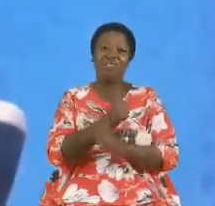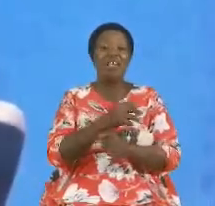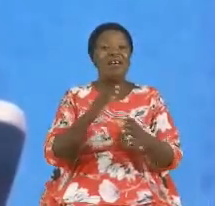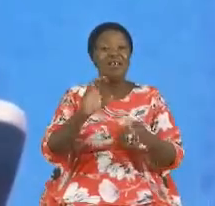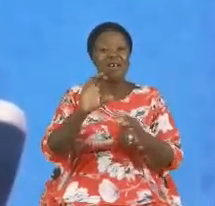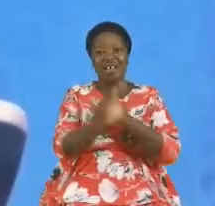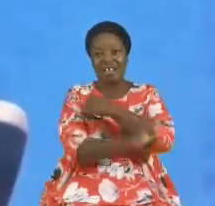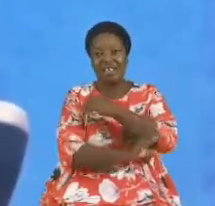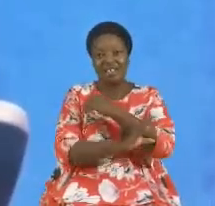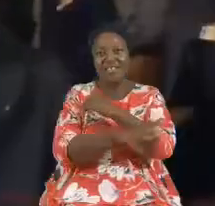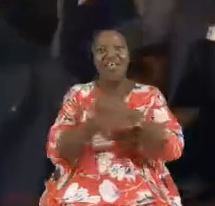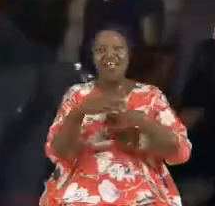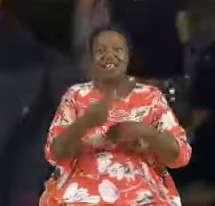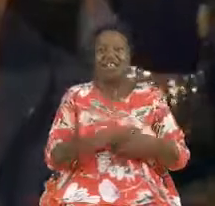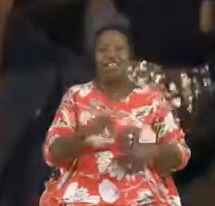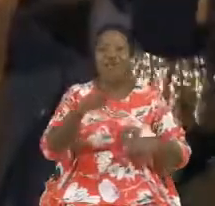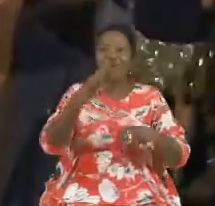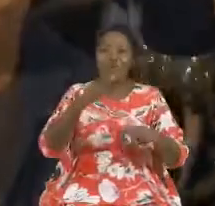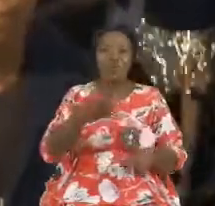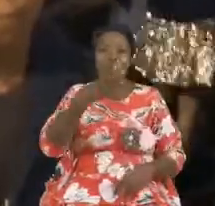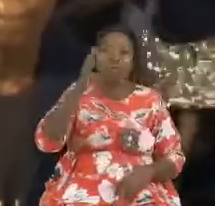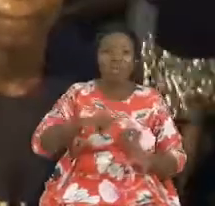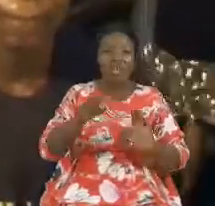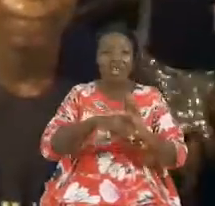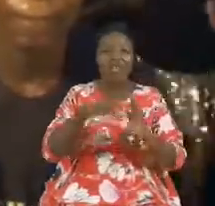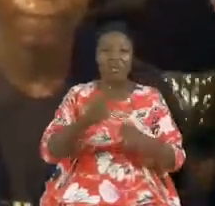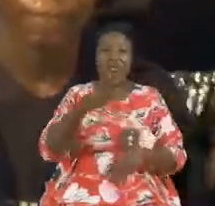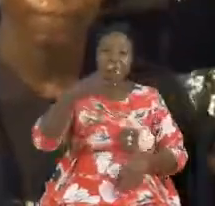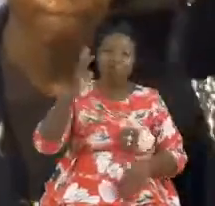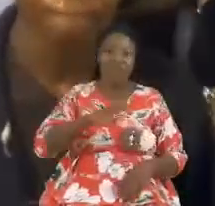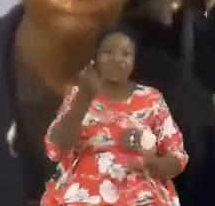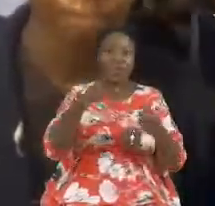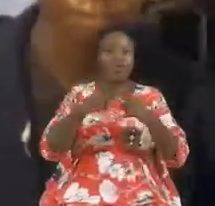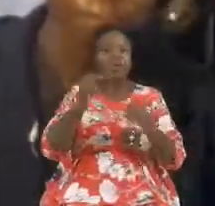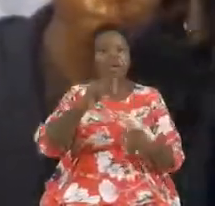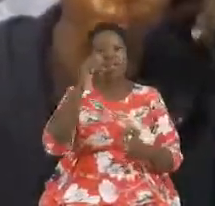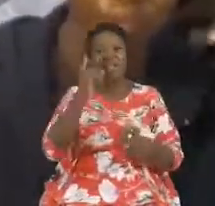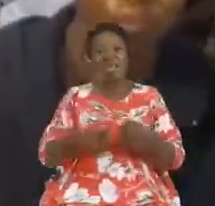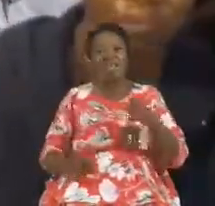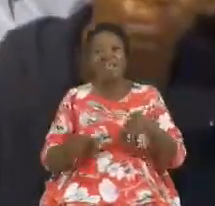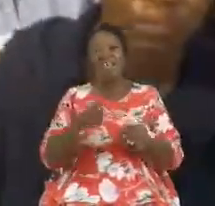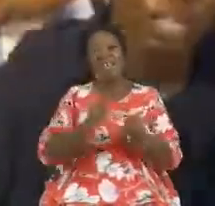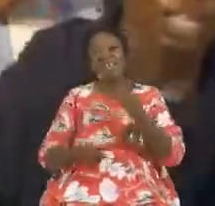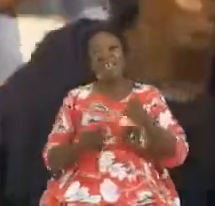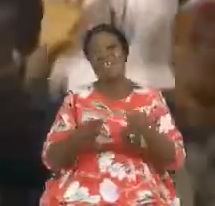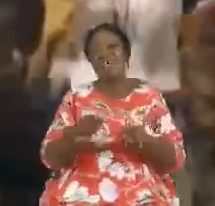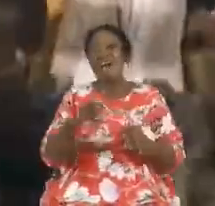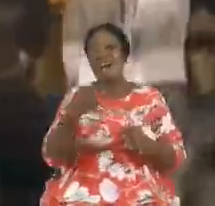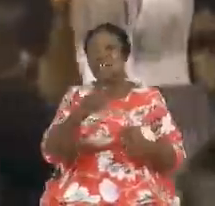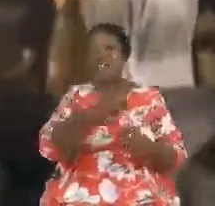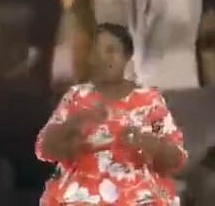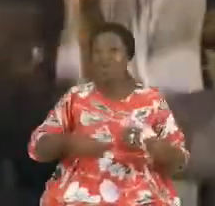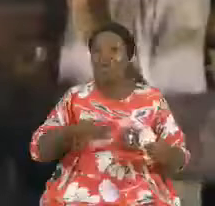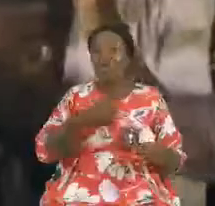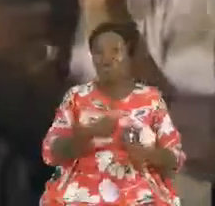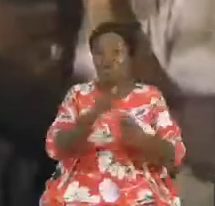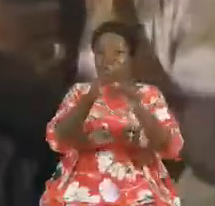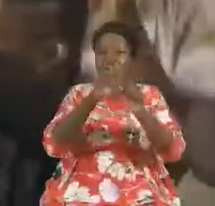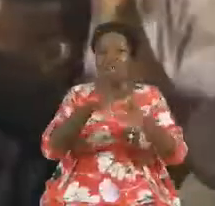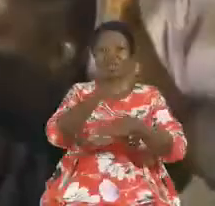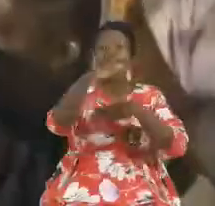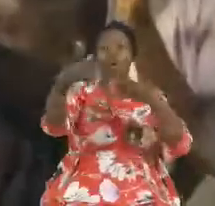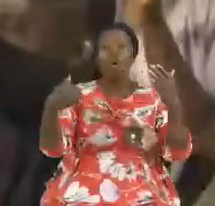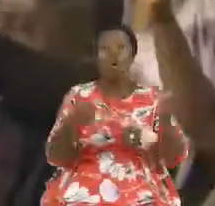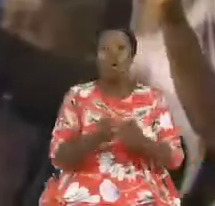country, the wickedness of the wicked will come to an end. And the Lord